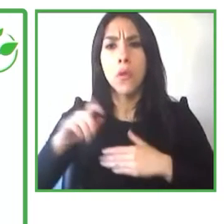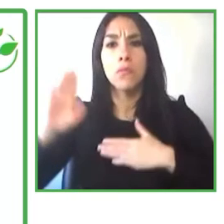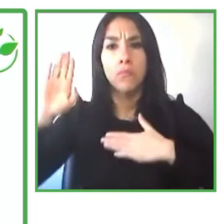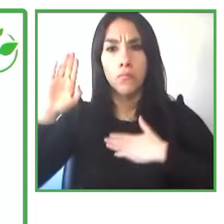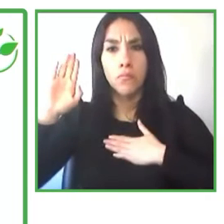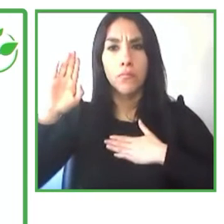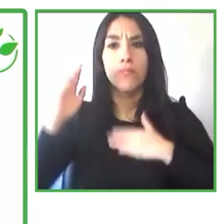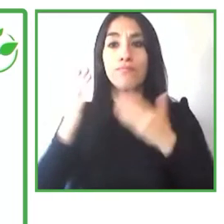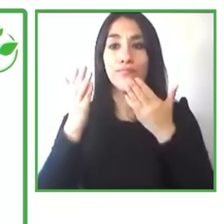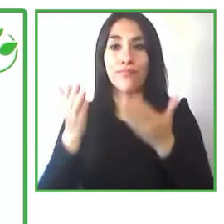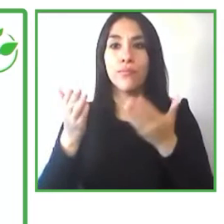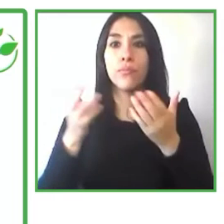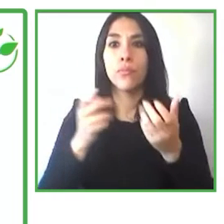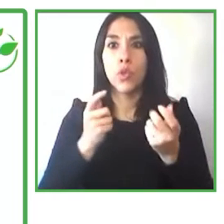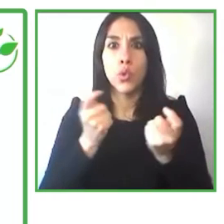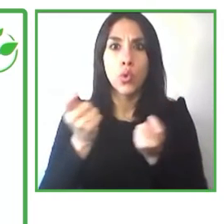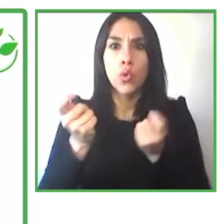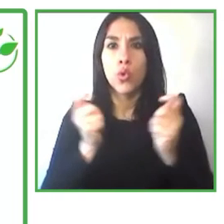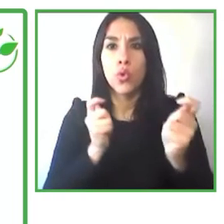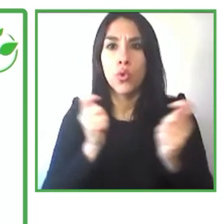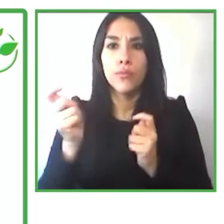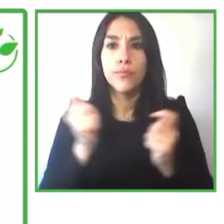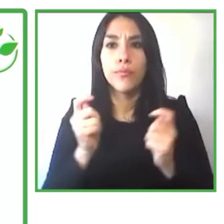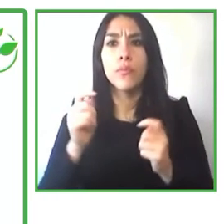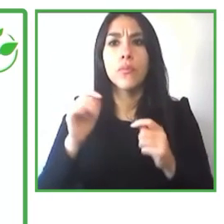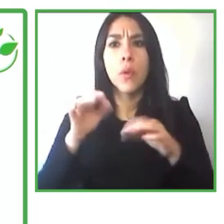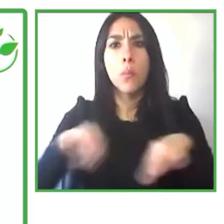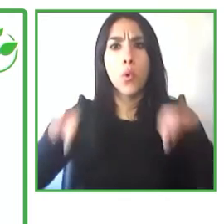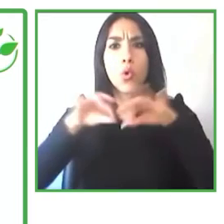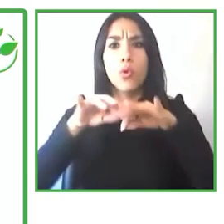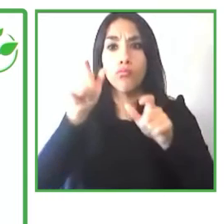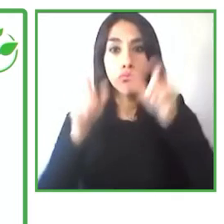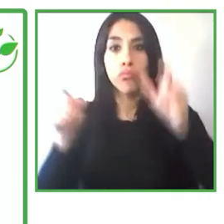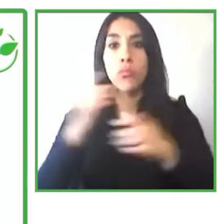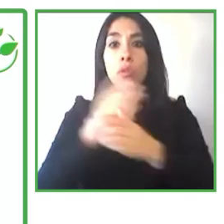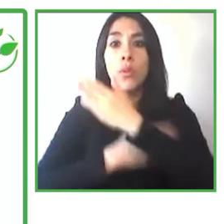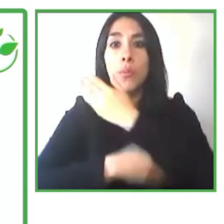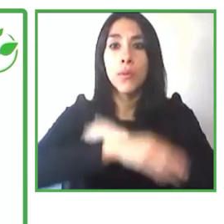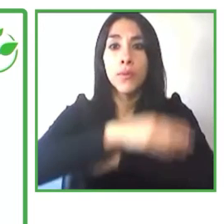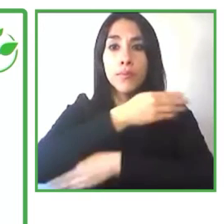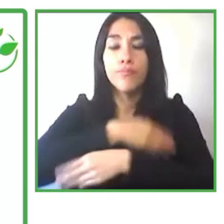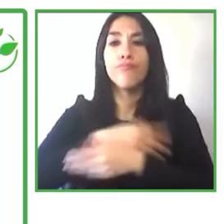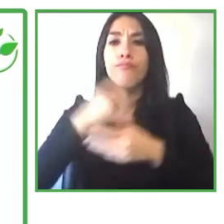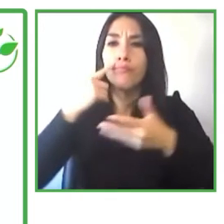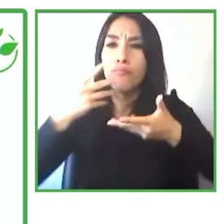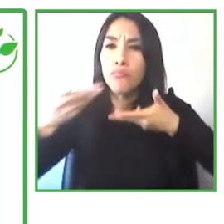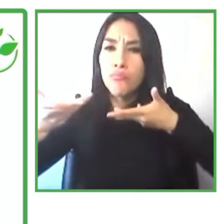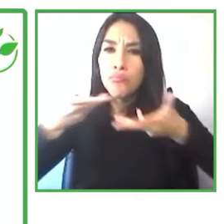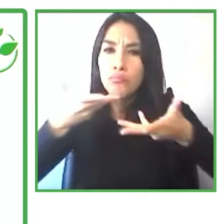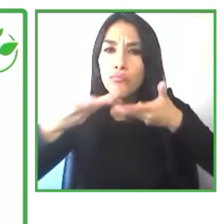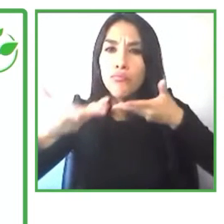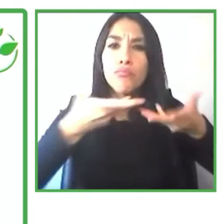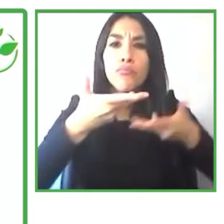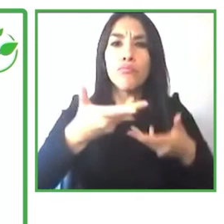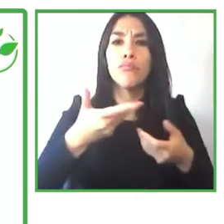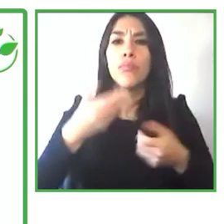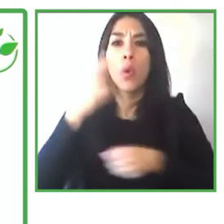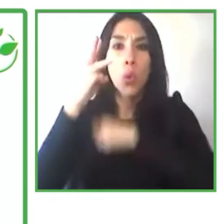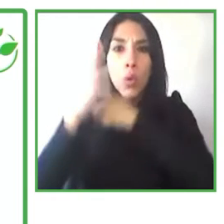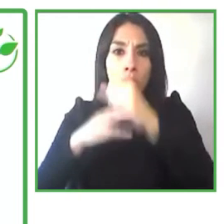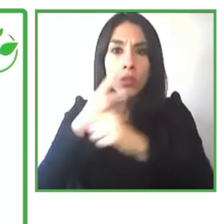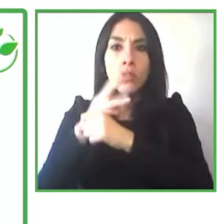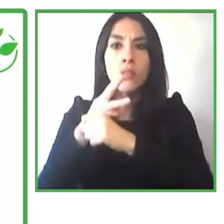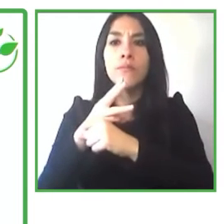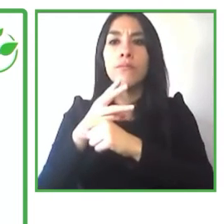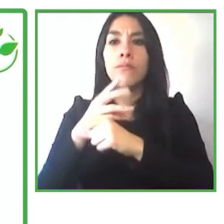globe. We do that at global level, first and foremost, enabling multinational corporations to do a good disability inclusion job